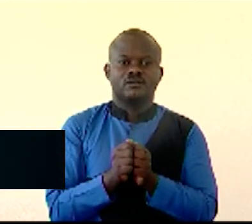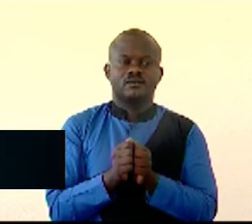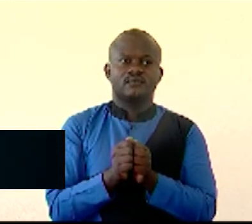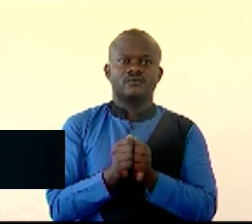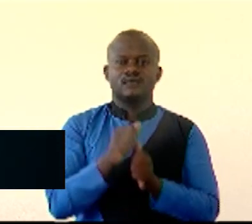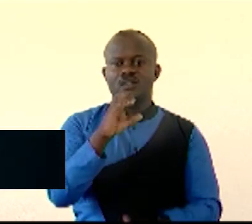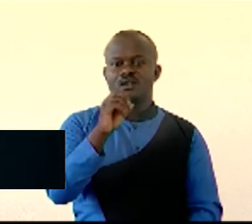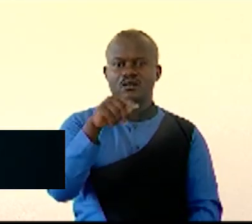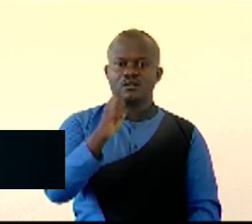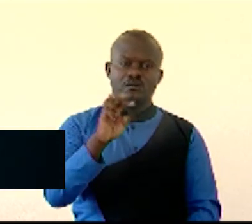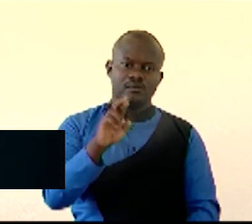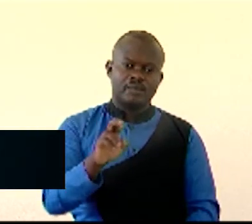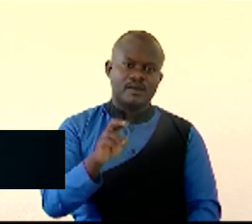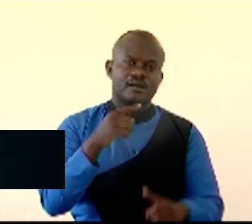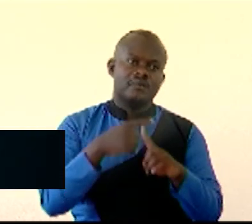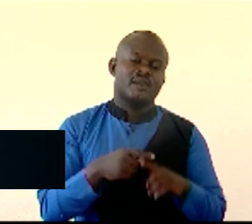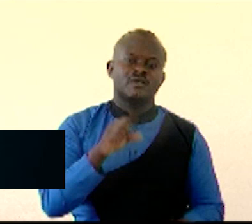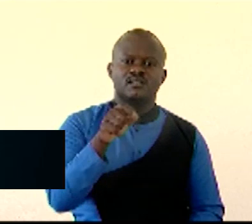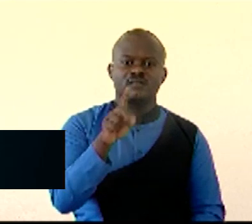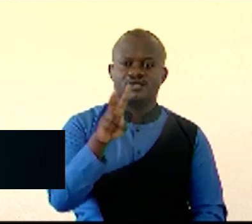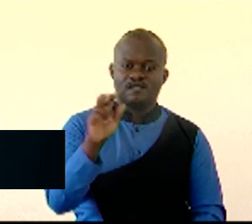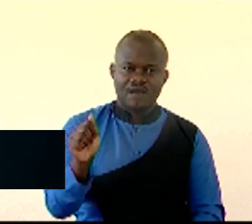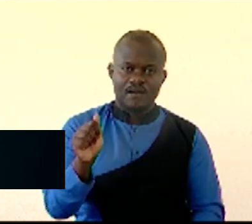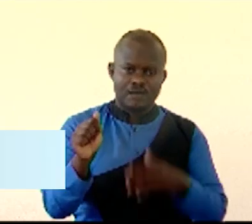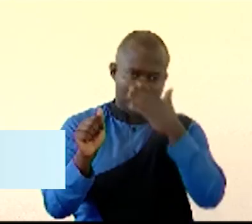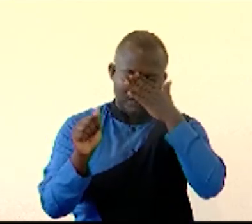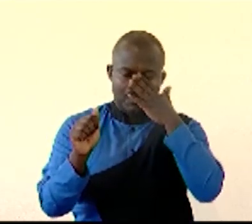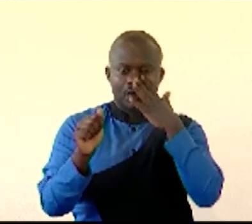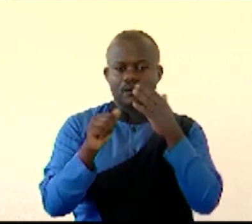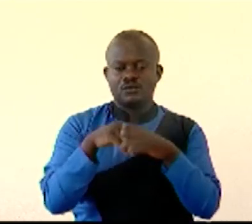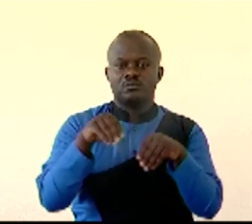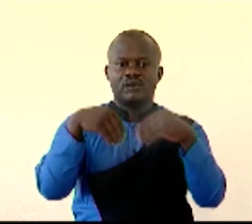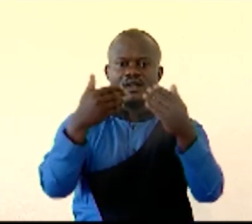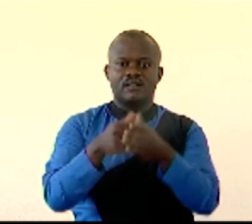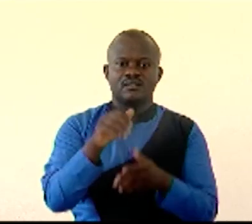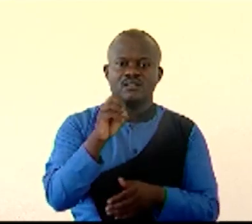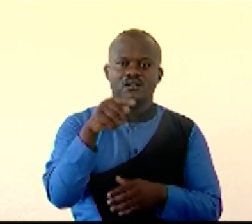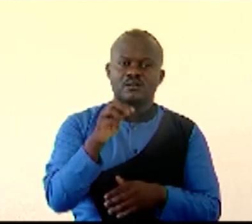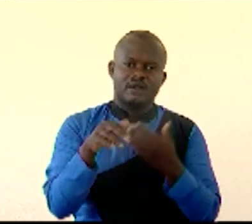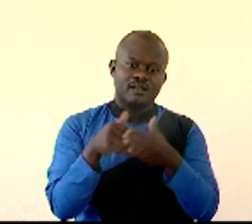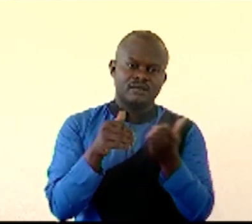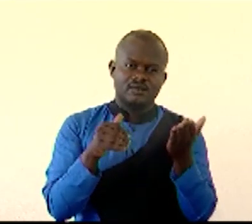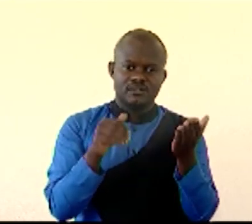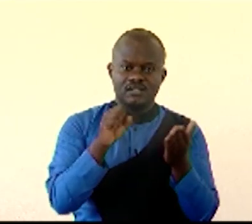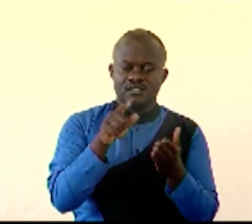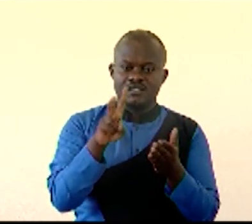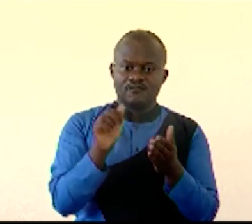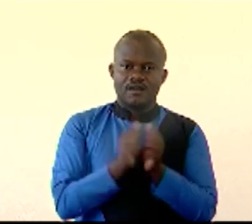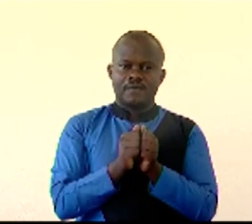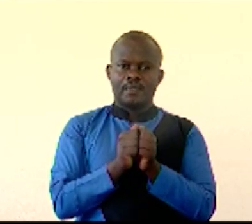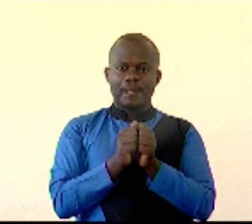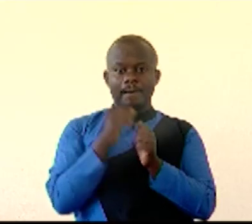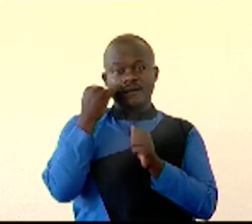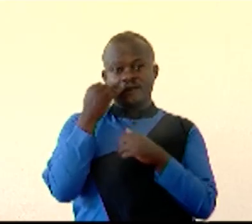Copper plus silver to produce copper nitrate and silver.